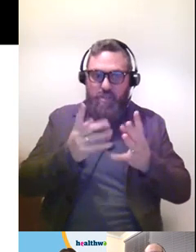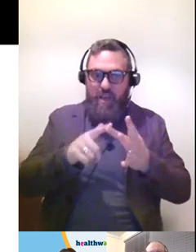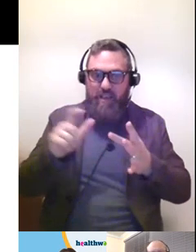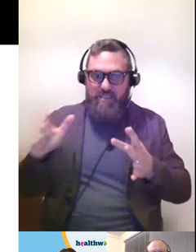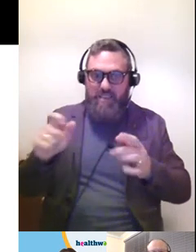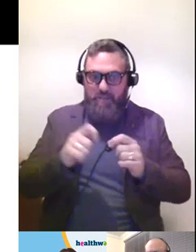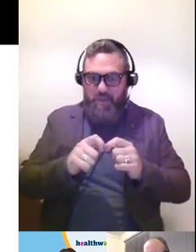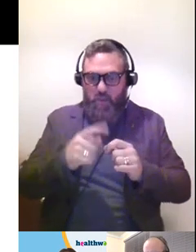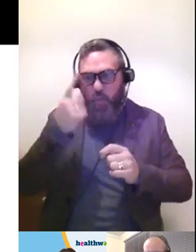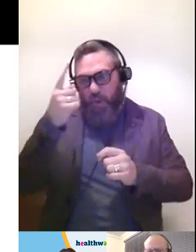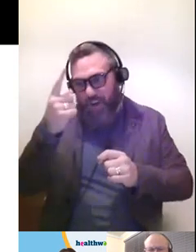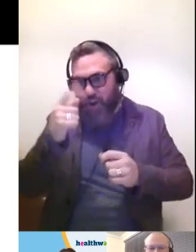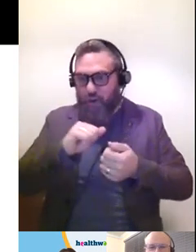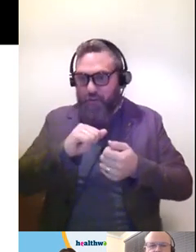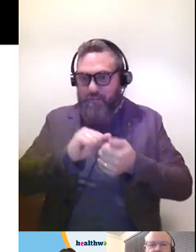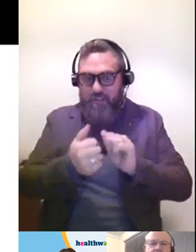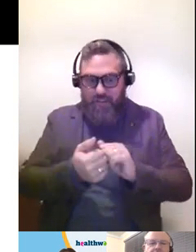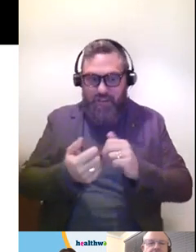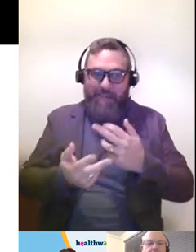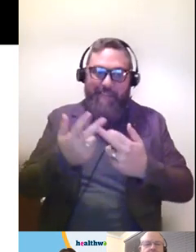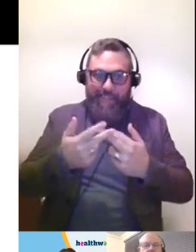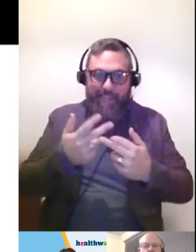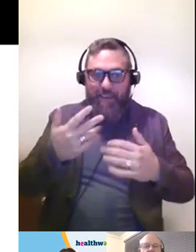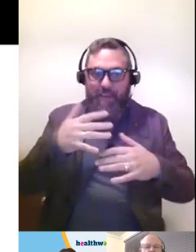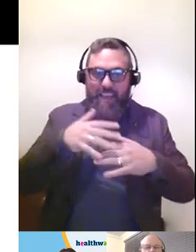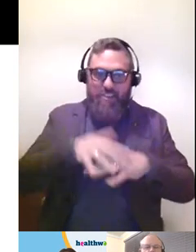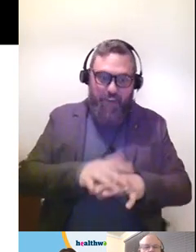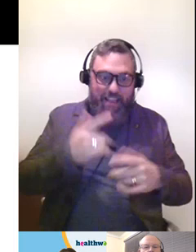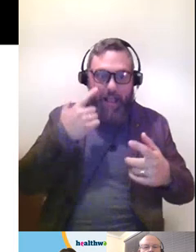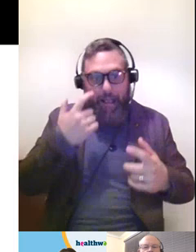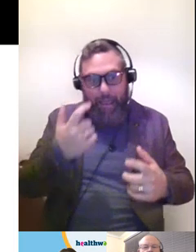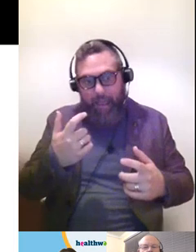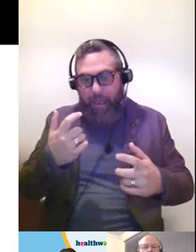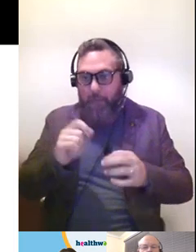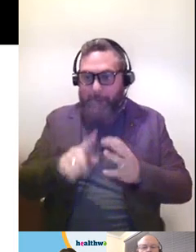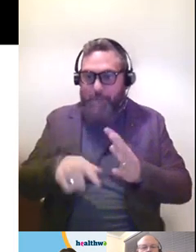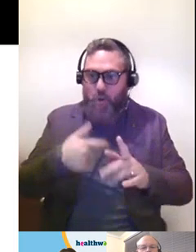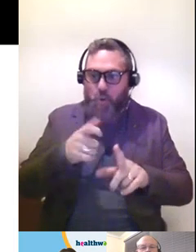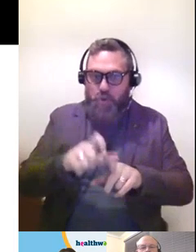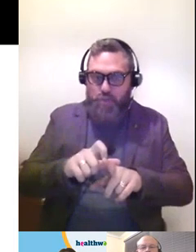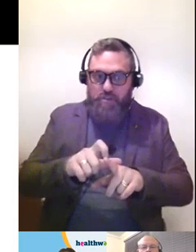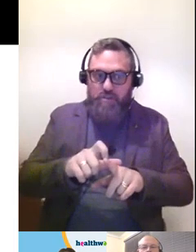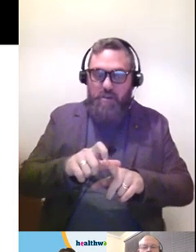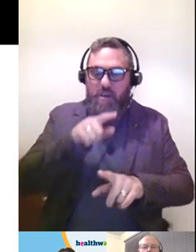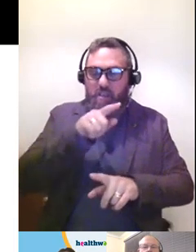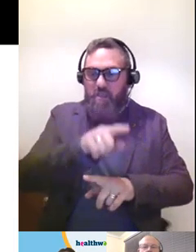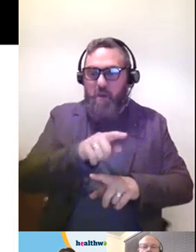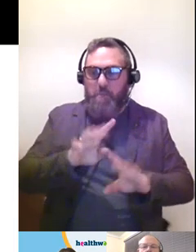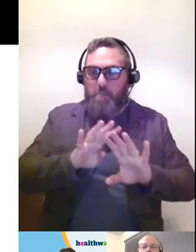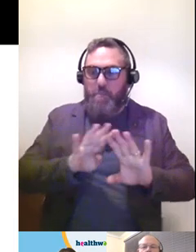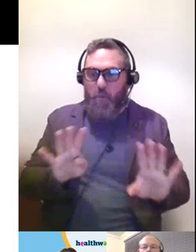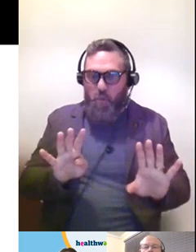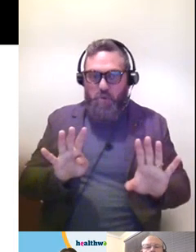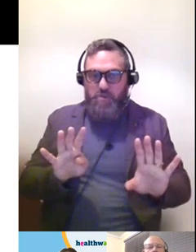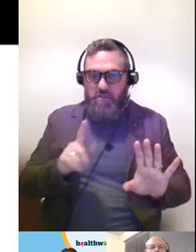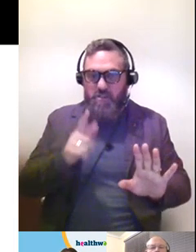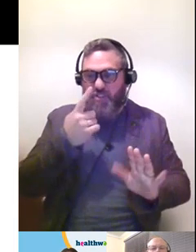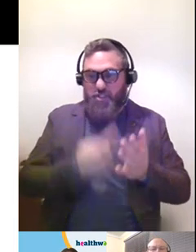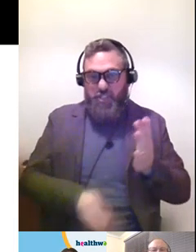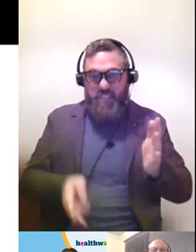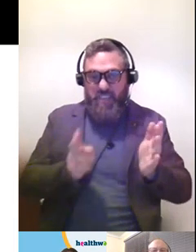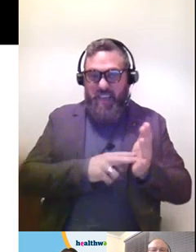having another integrated care something as part of it. The Integrated Care Board is just the